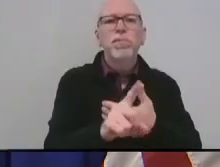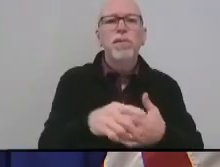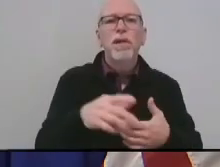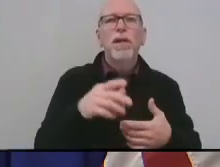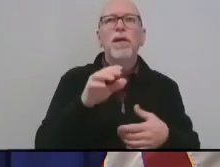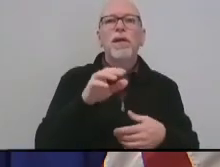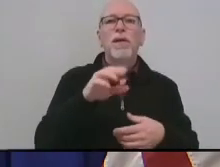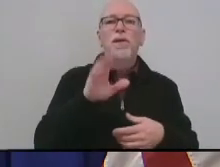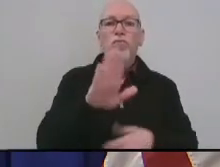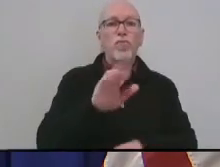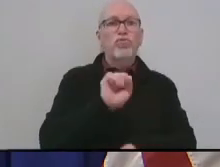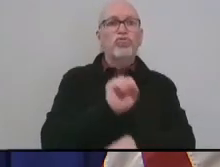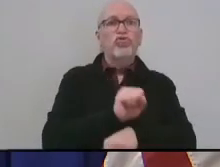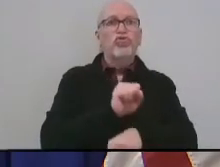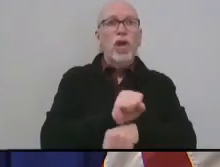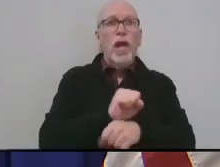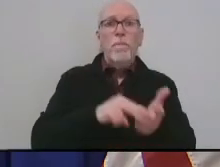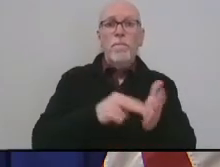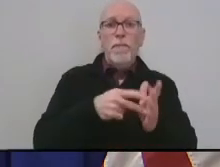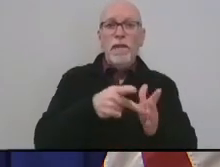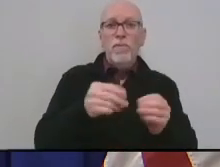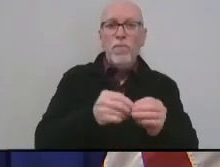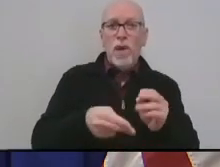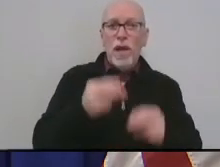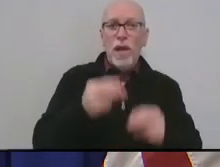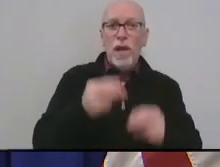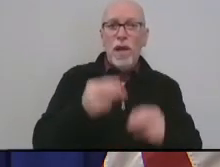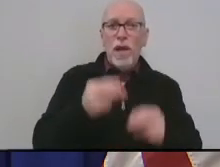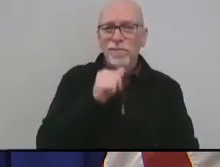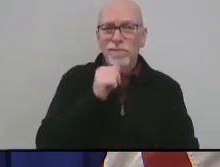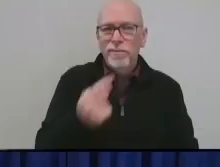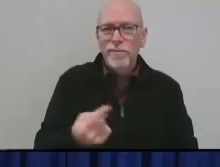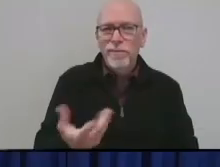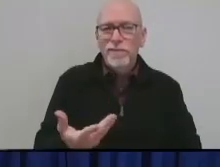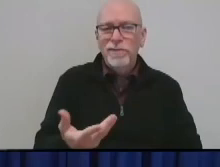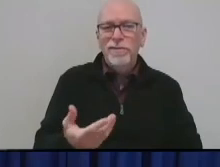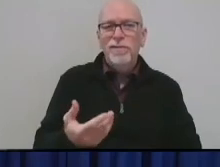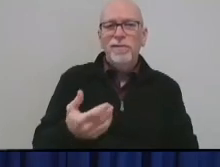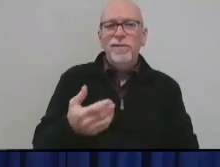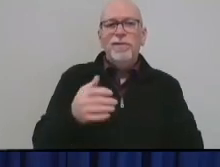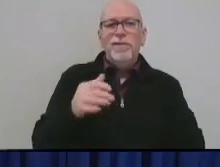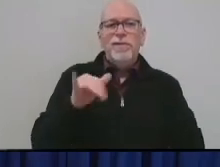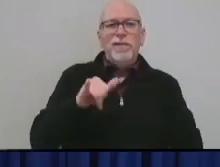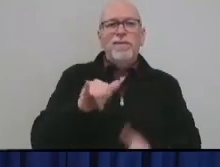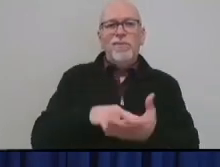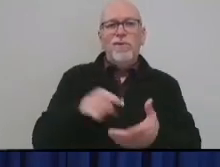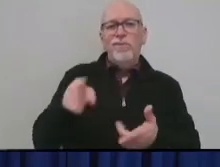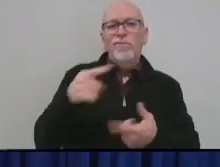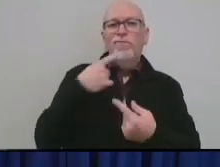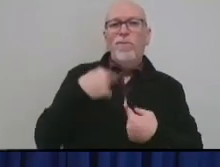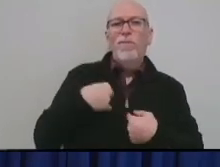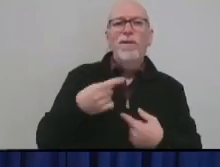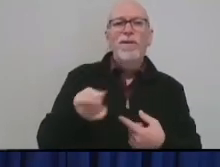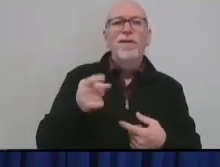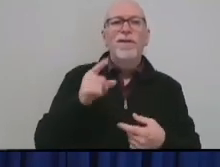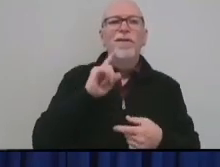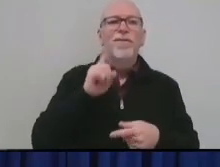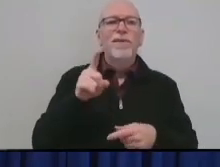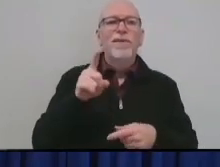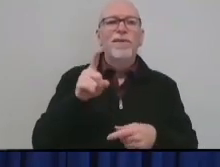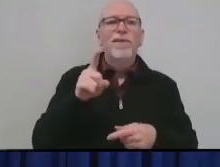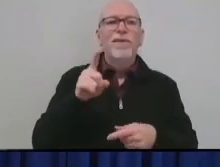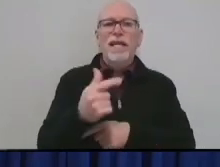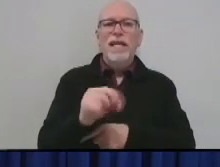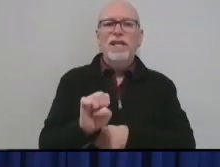risk in as the information that you've supplied me, it's actually the age and your